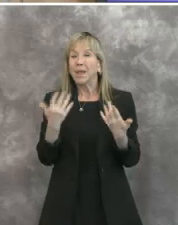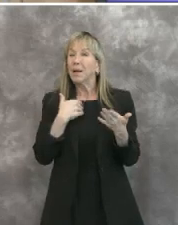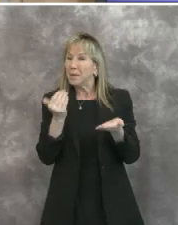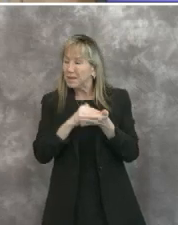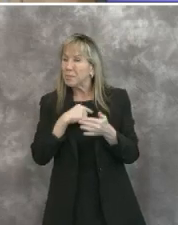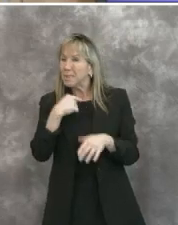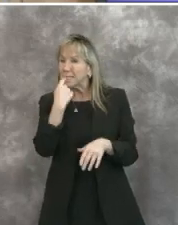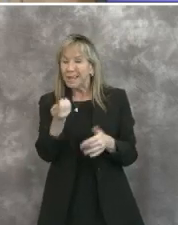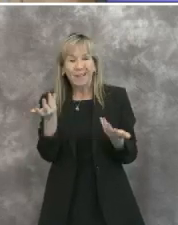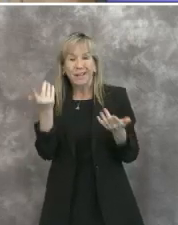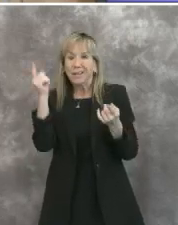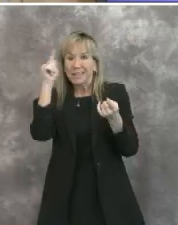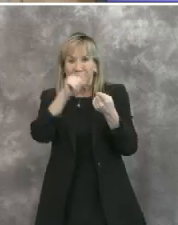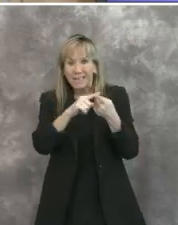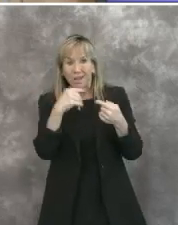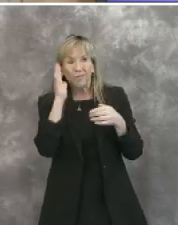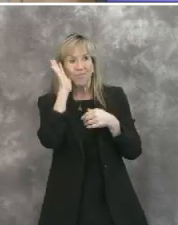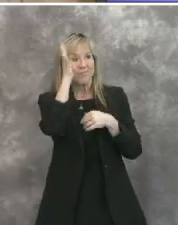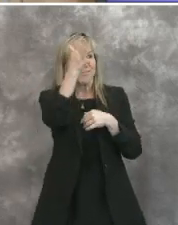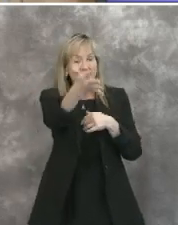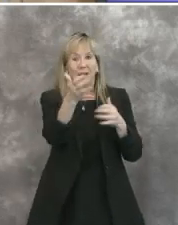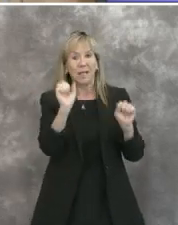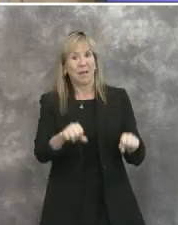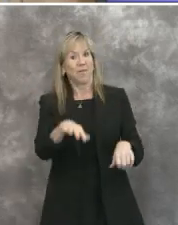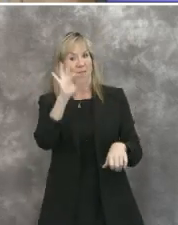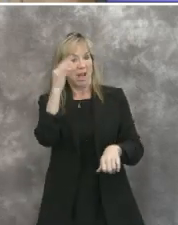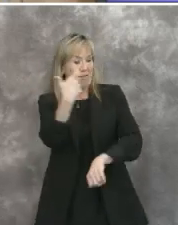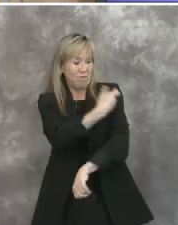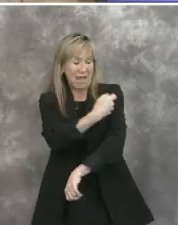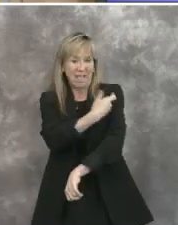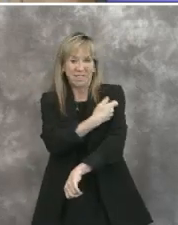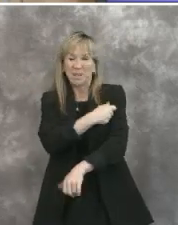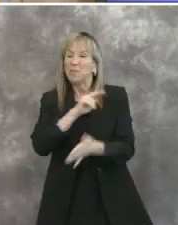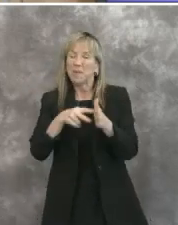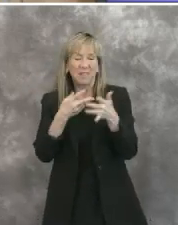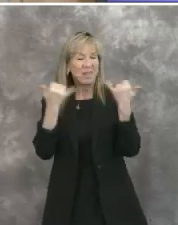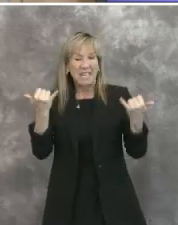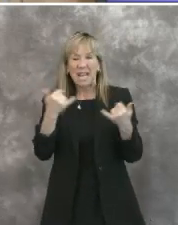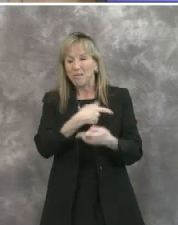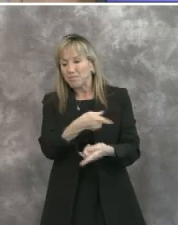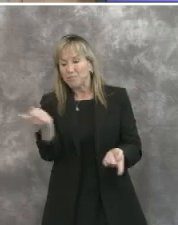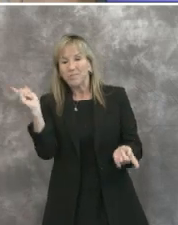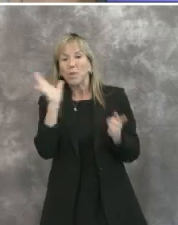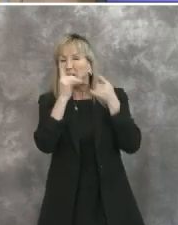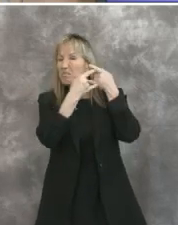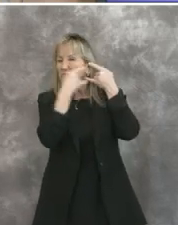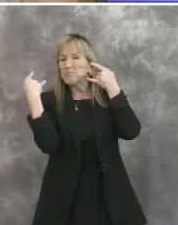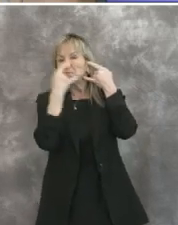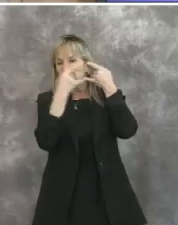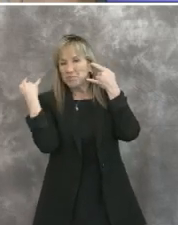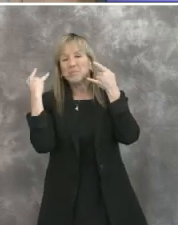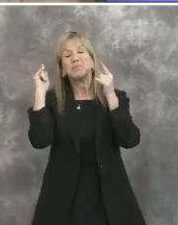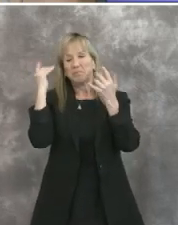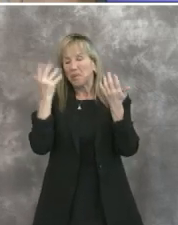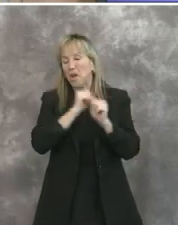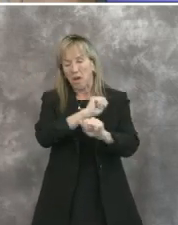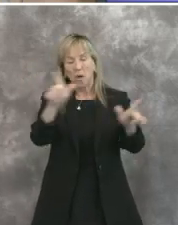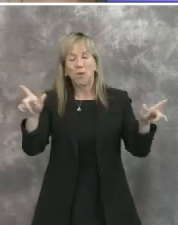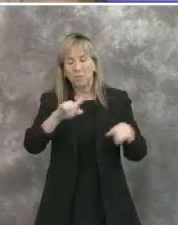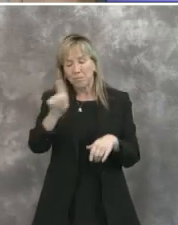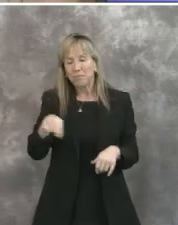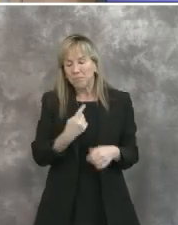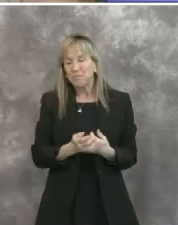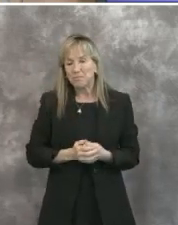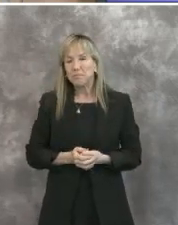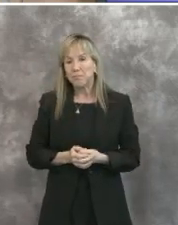the battle against COVID-19 will be won by all of us taking individual actions. Those